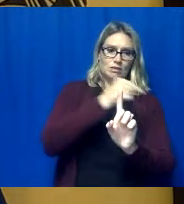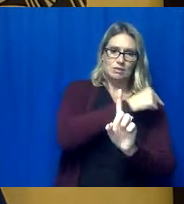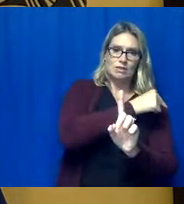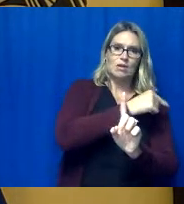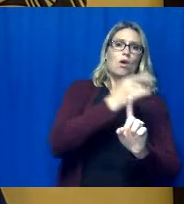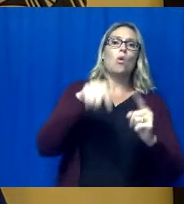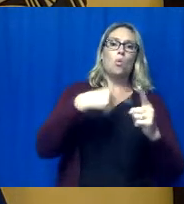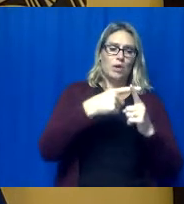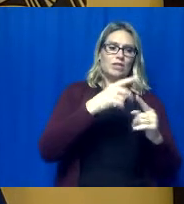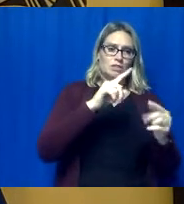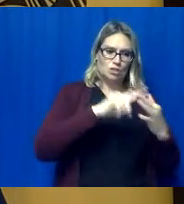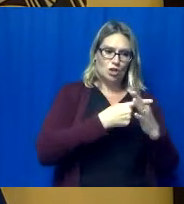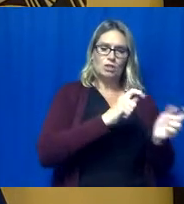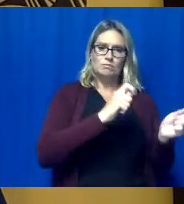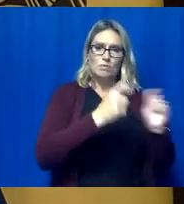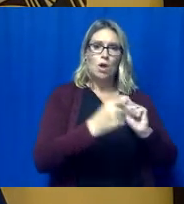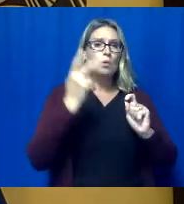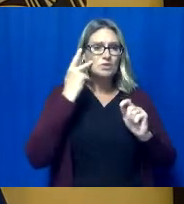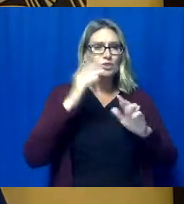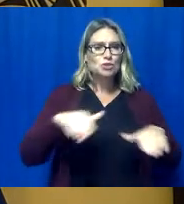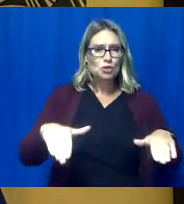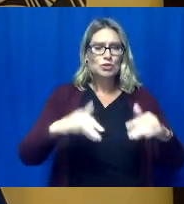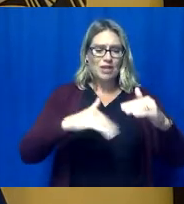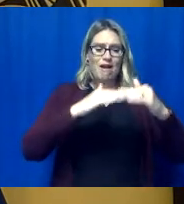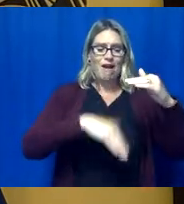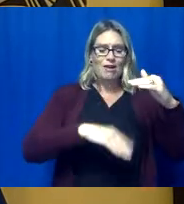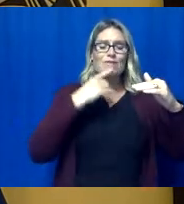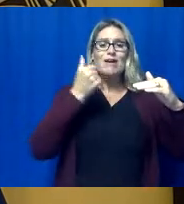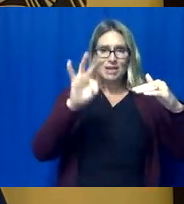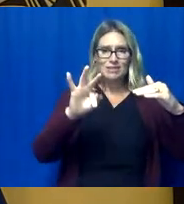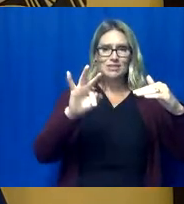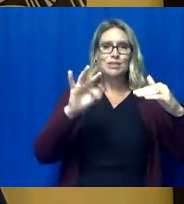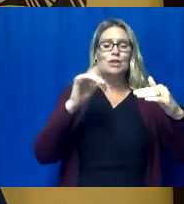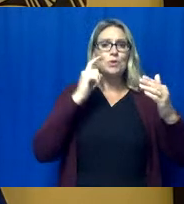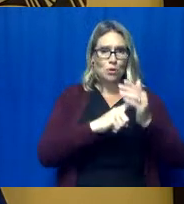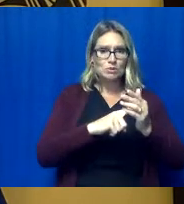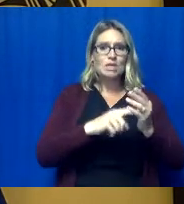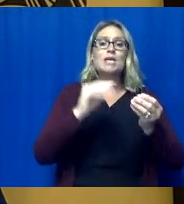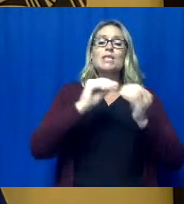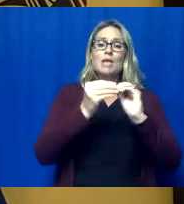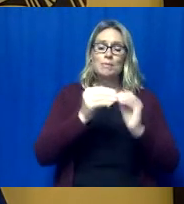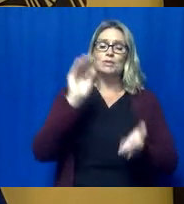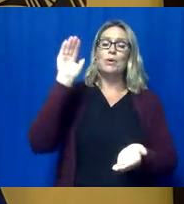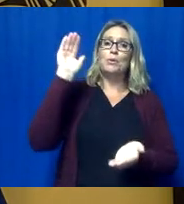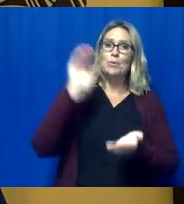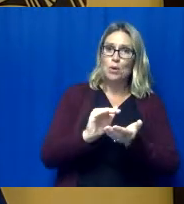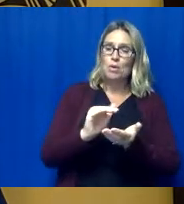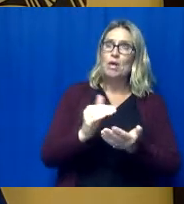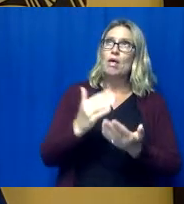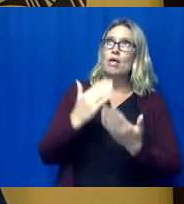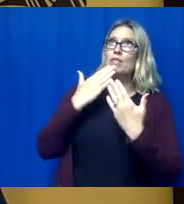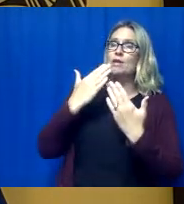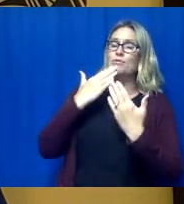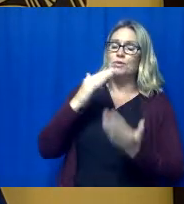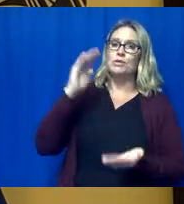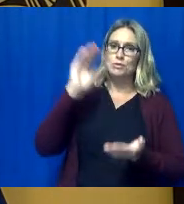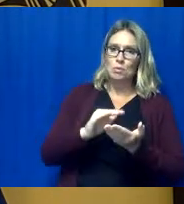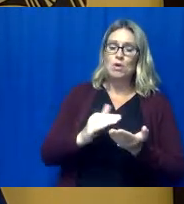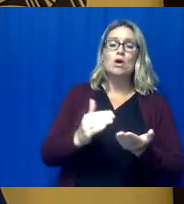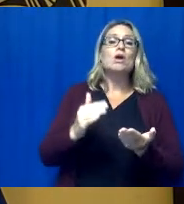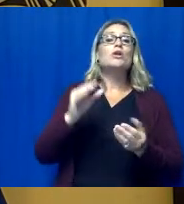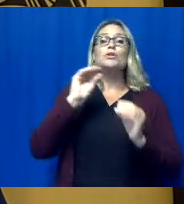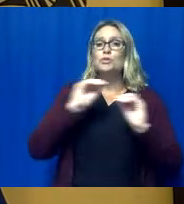While we are seeing children under 19 contract this virus, for now those numbers remain low, thankfully, and none are currently